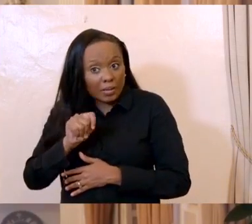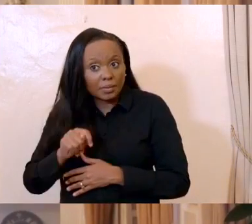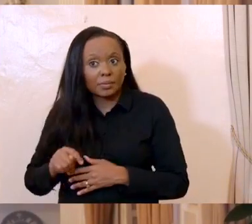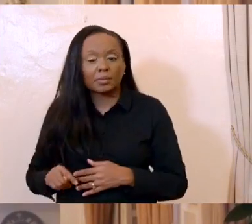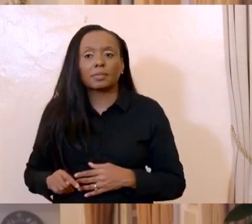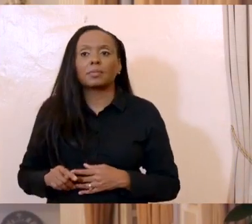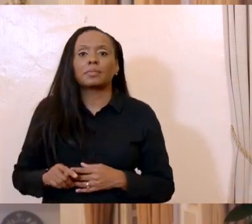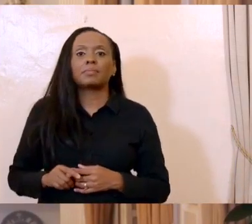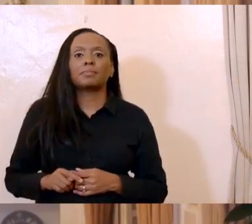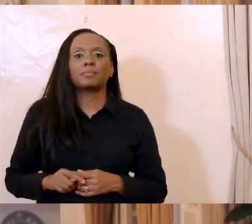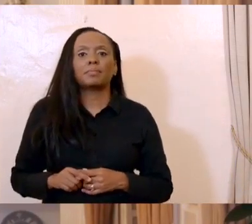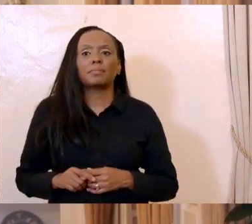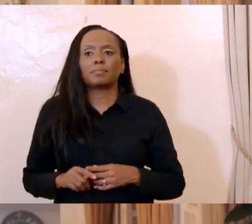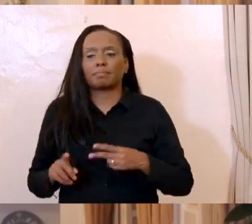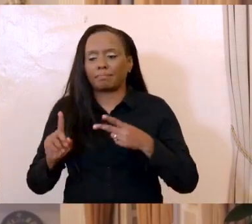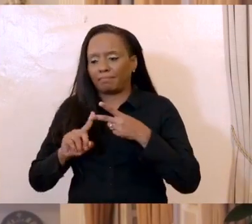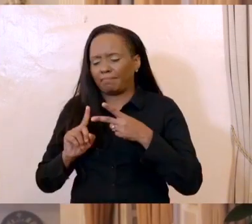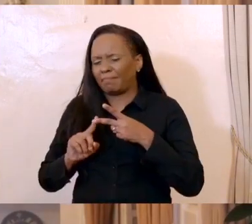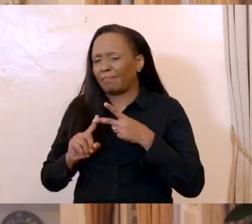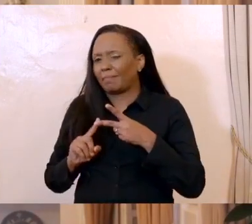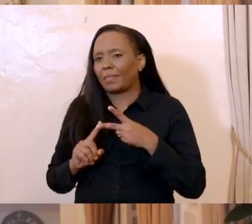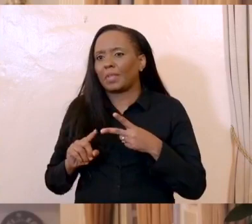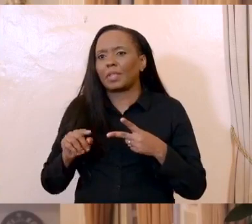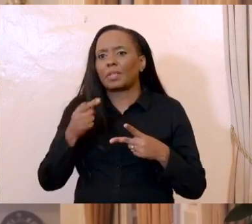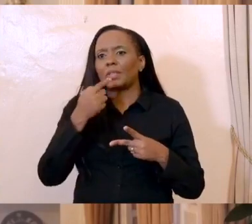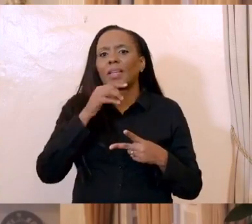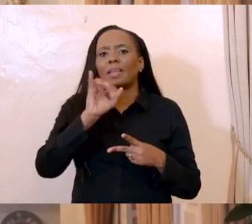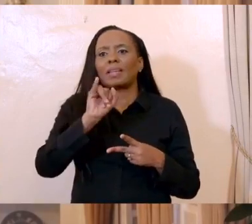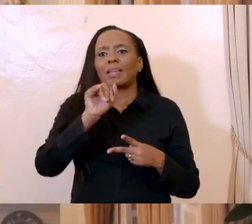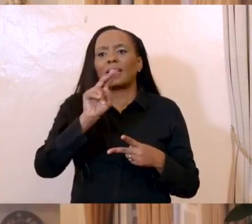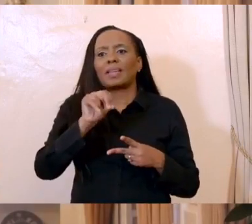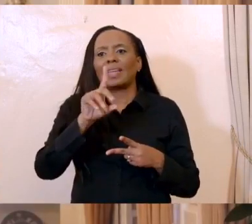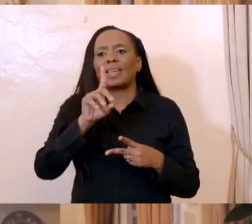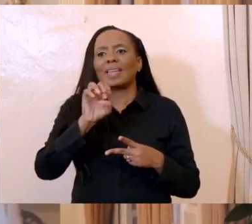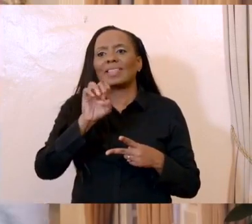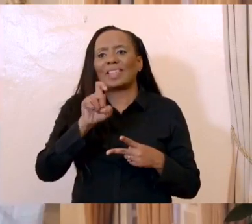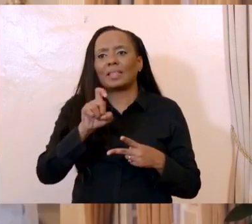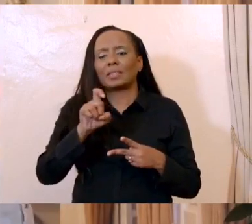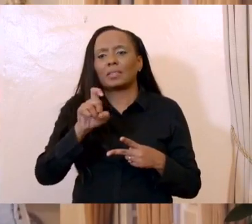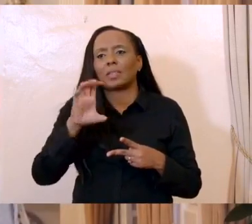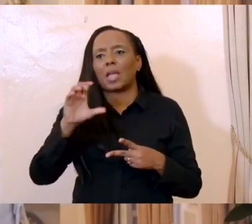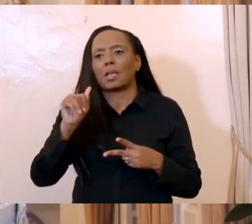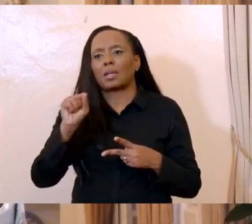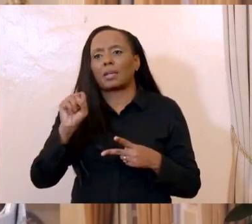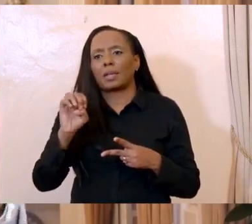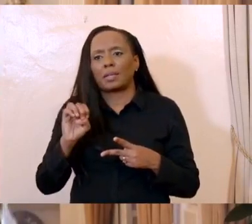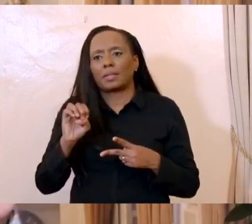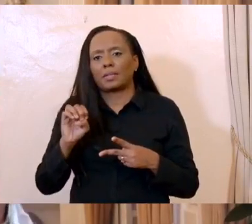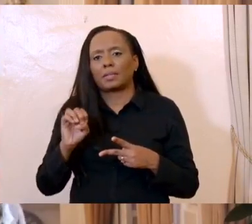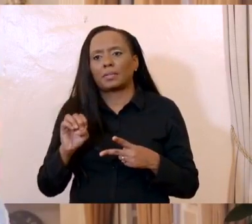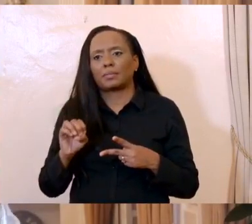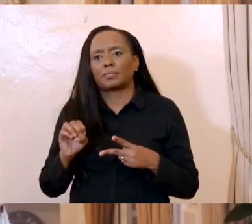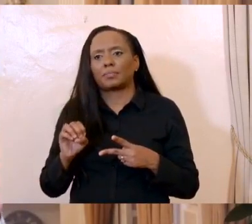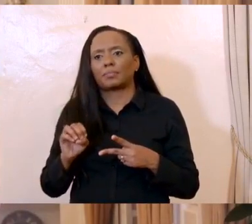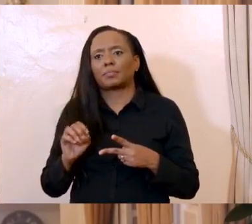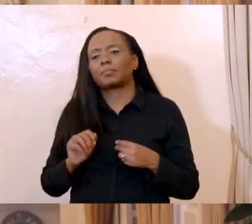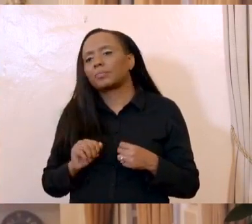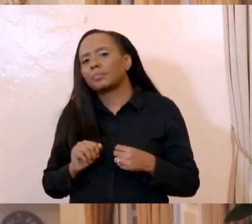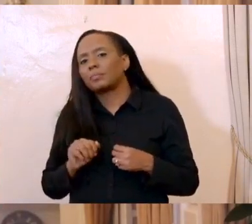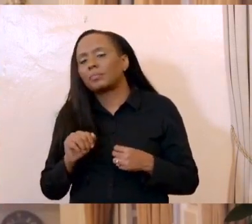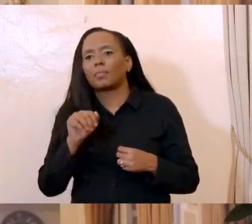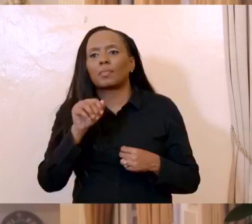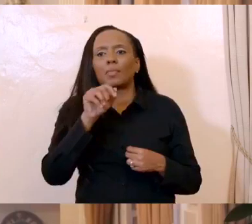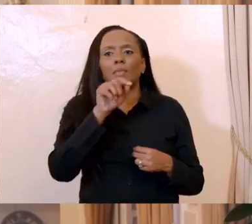mean by index case. If you're talking about that one case that people have been referring to. The person